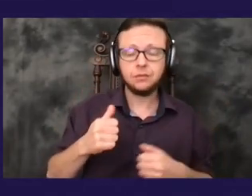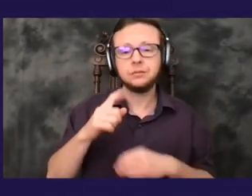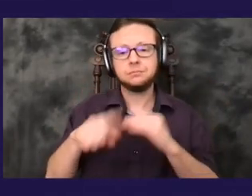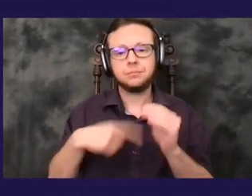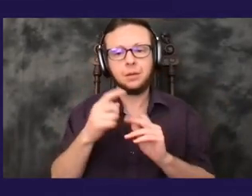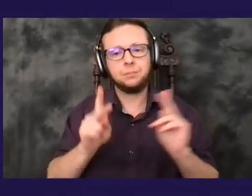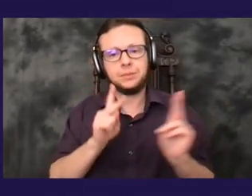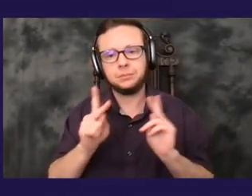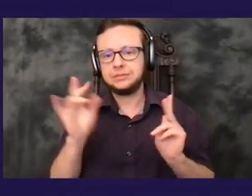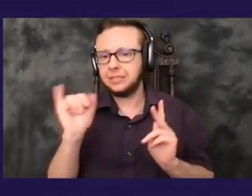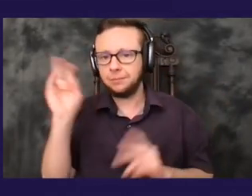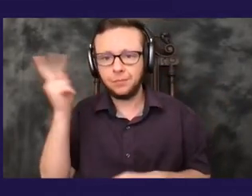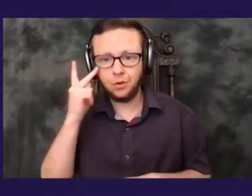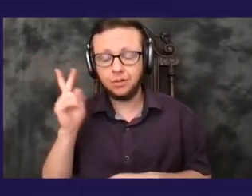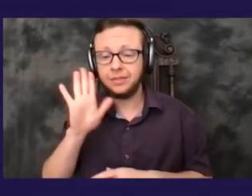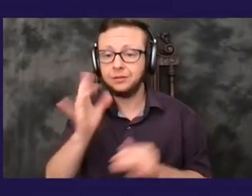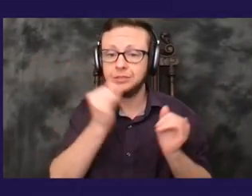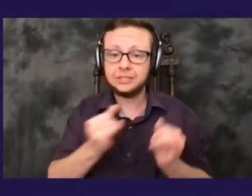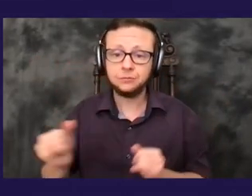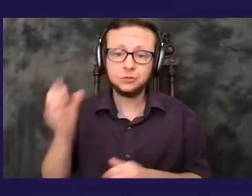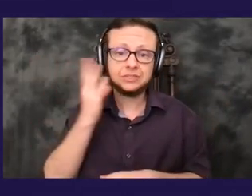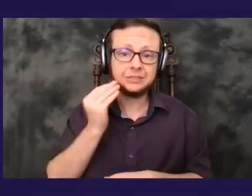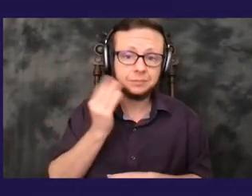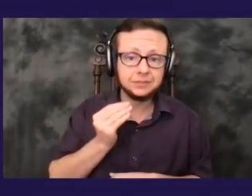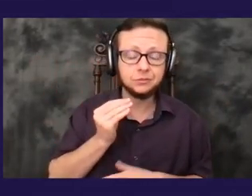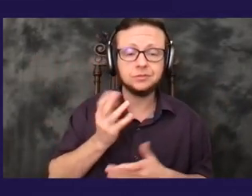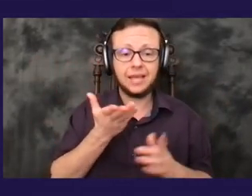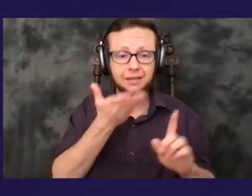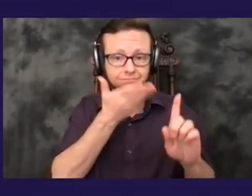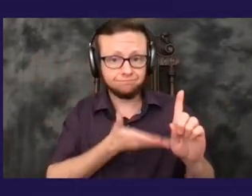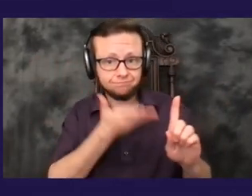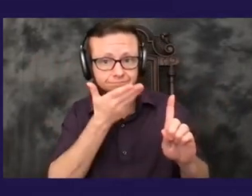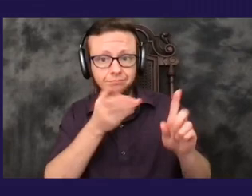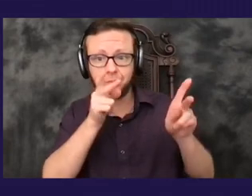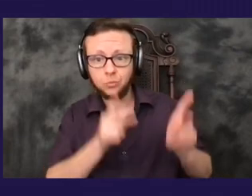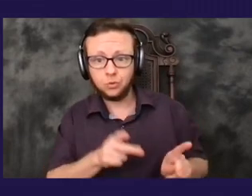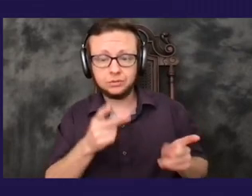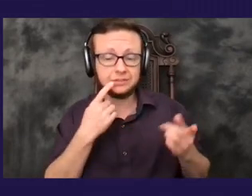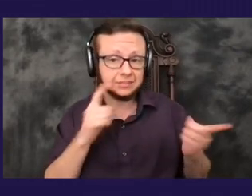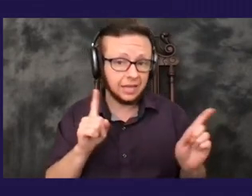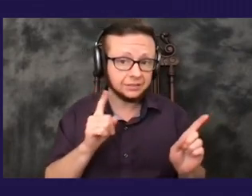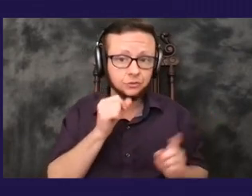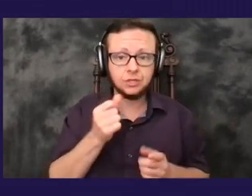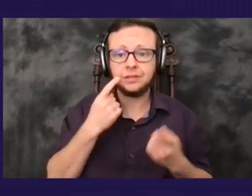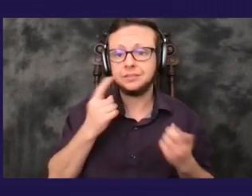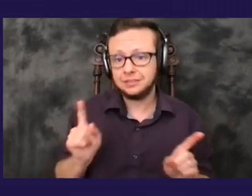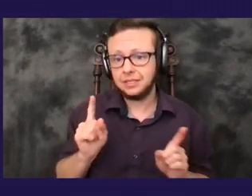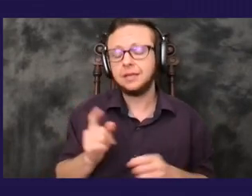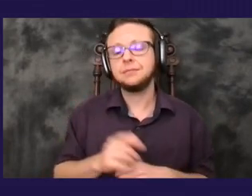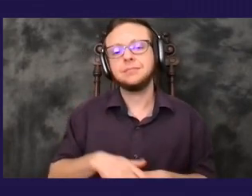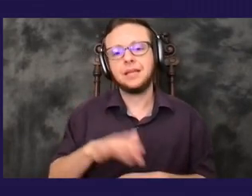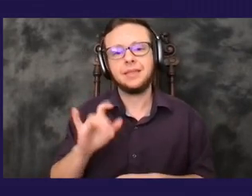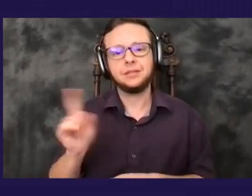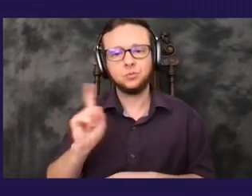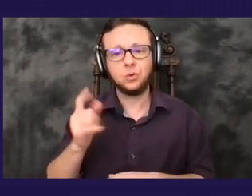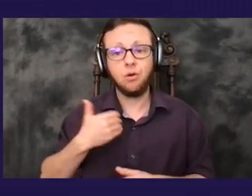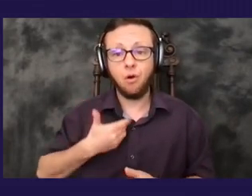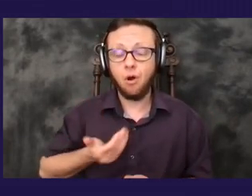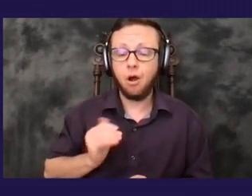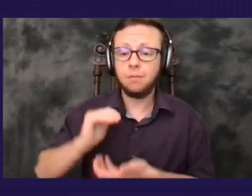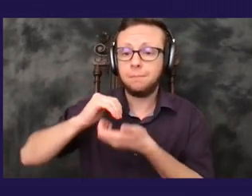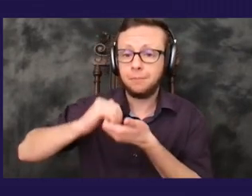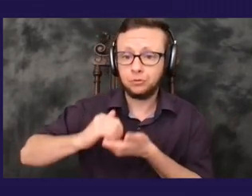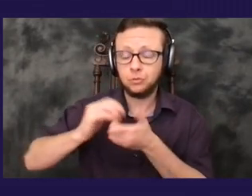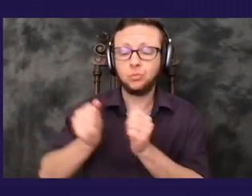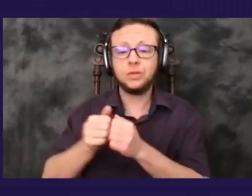individual experiences and what comes out to that individual person that is going to be success or not success. And that's where our partnership with our local public